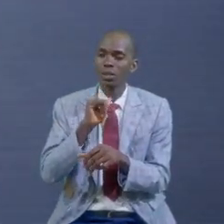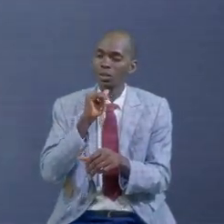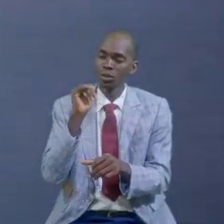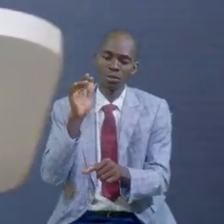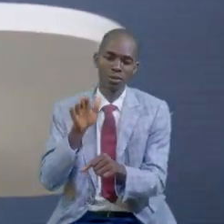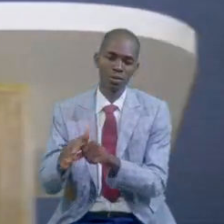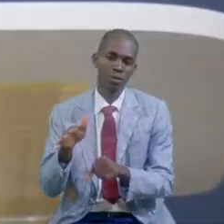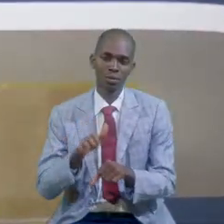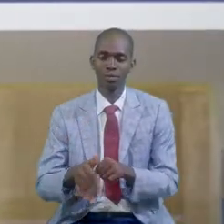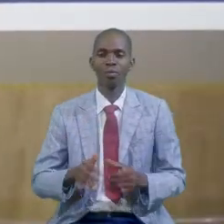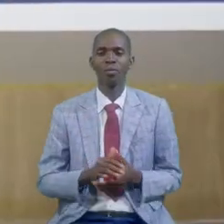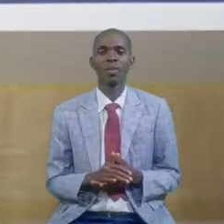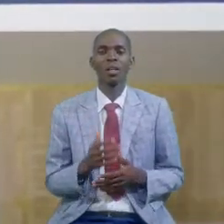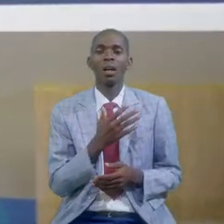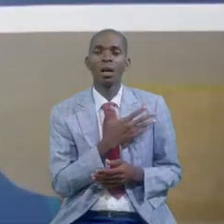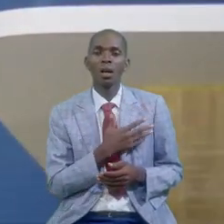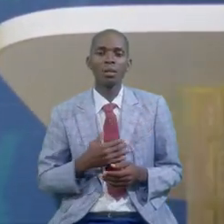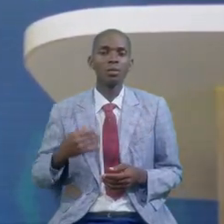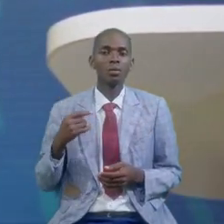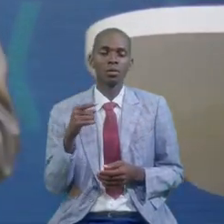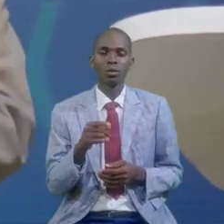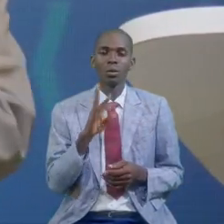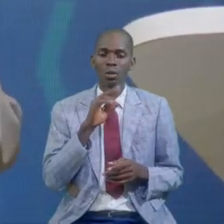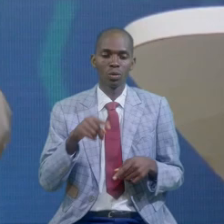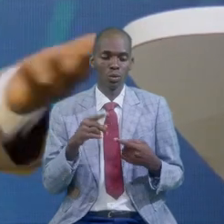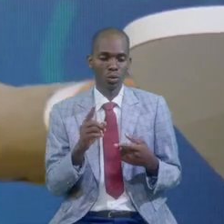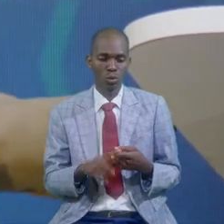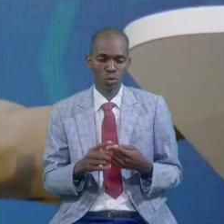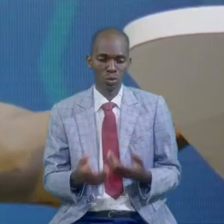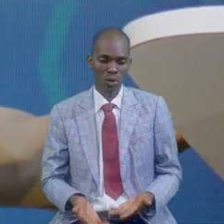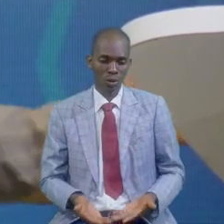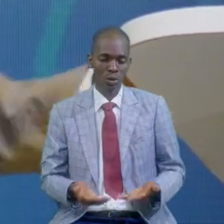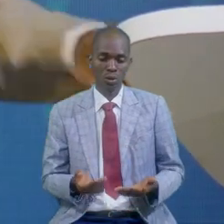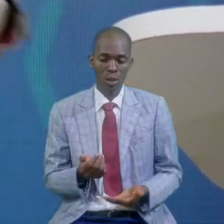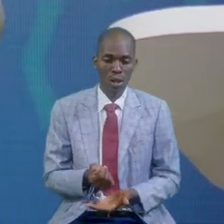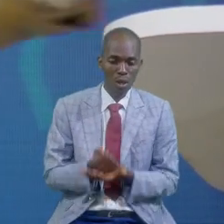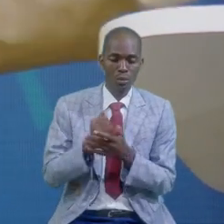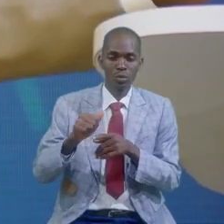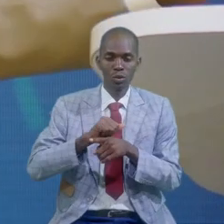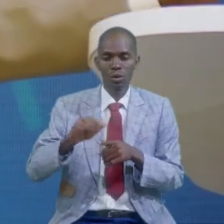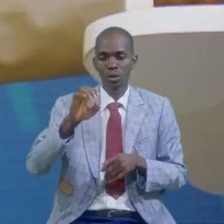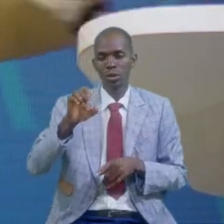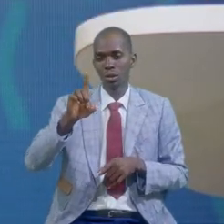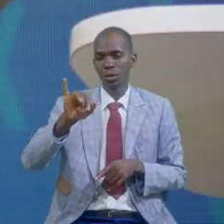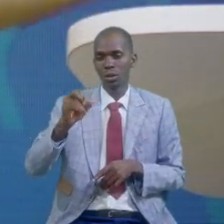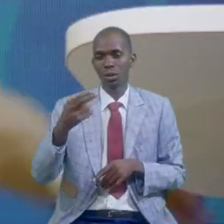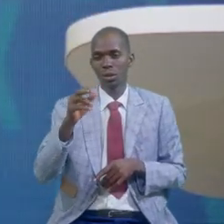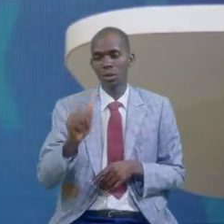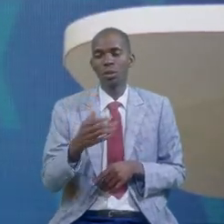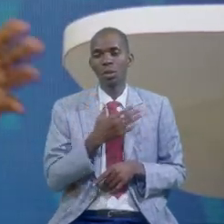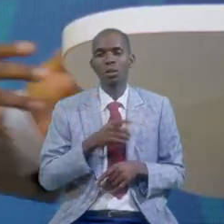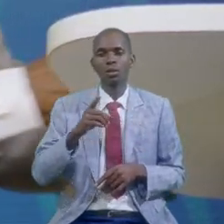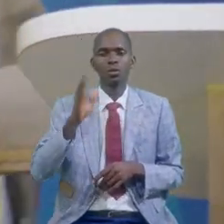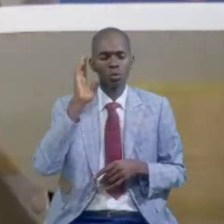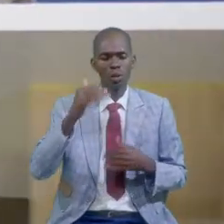Jehu. And you're going to raise up Elisha. And you're still going to have ministry all over